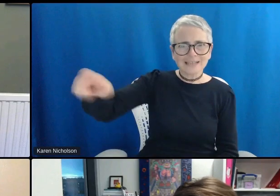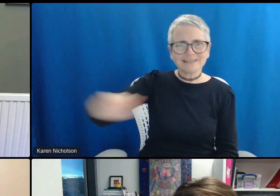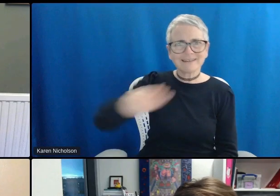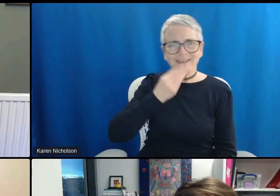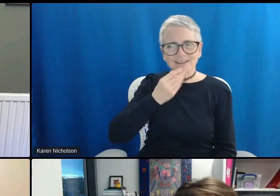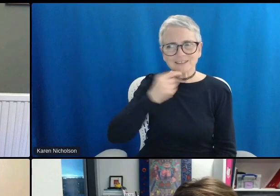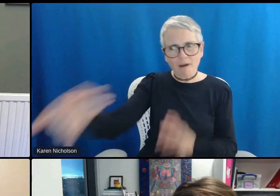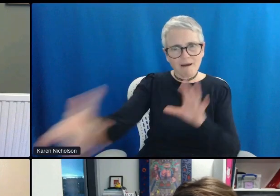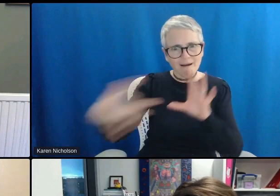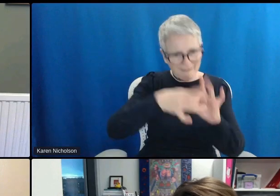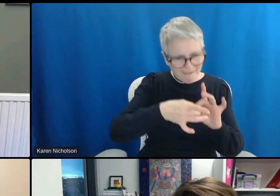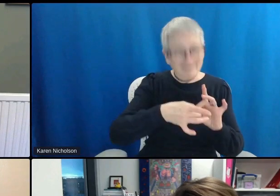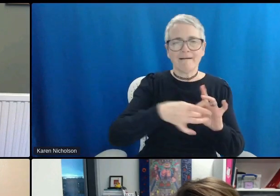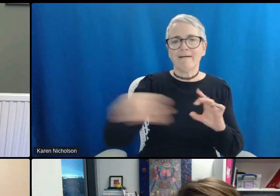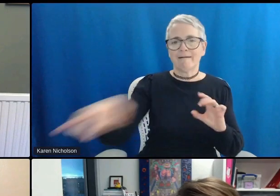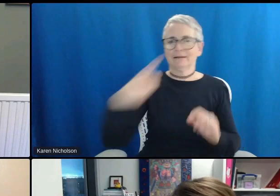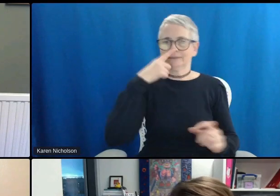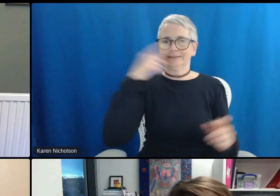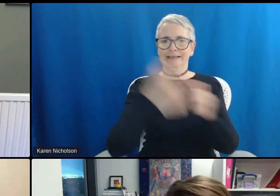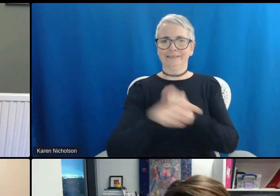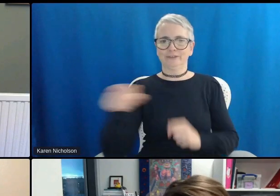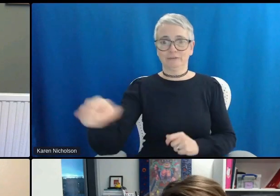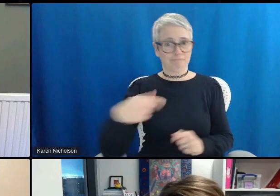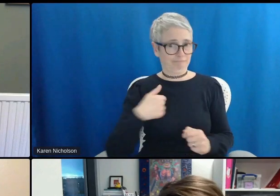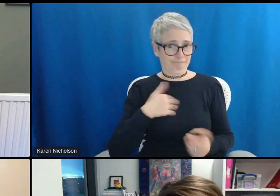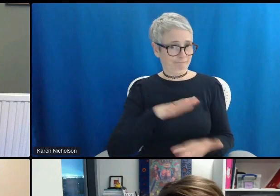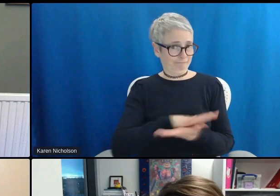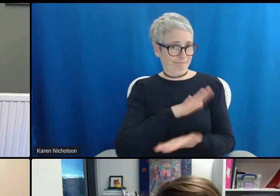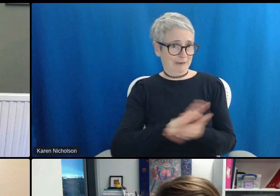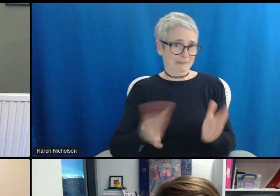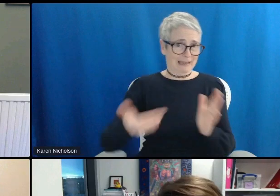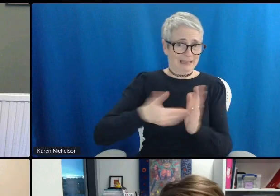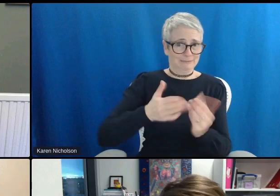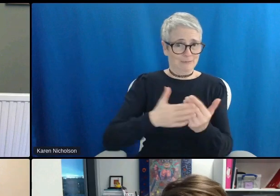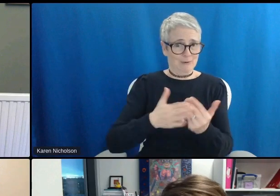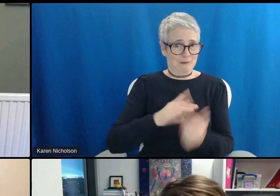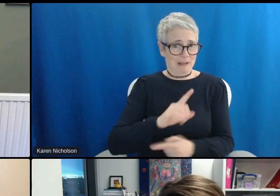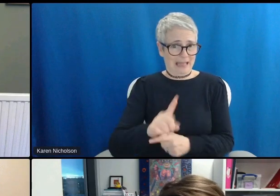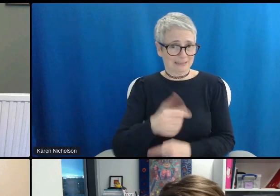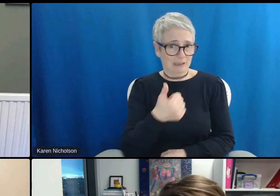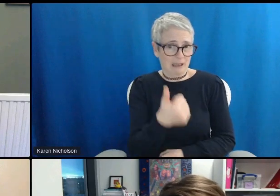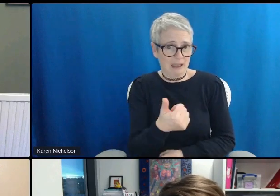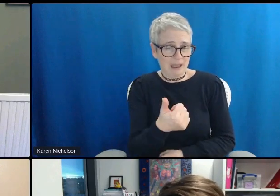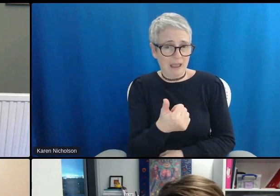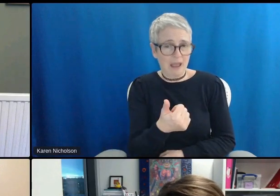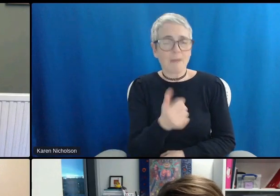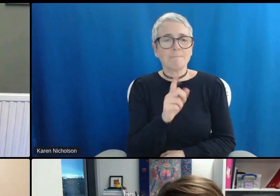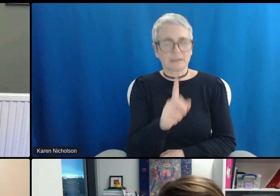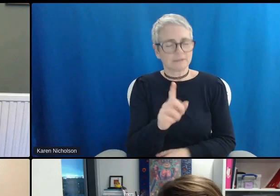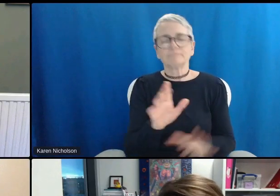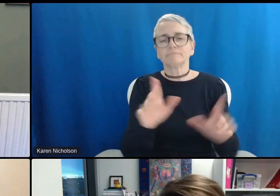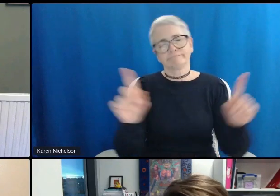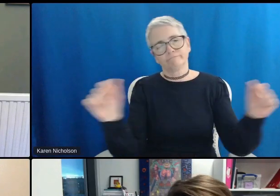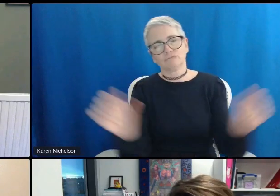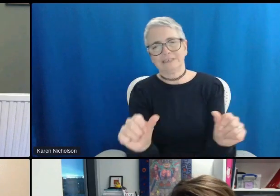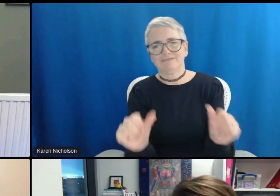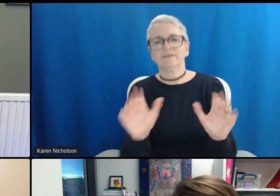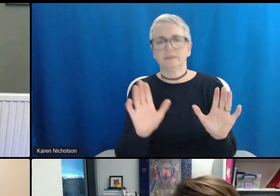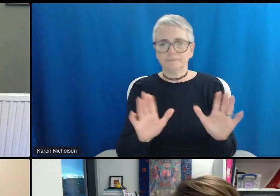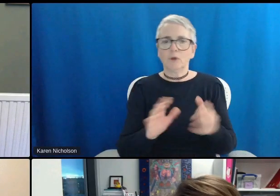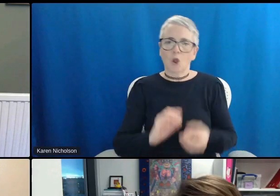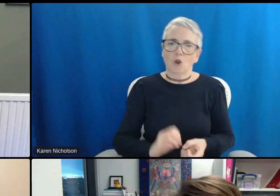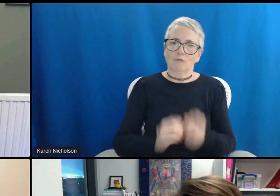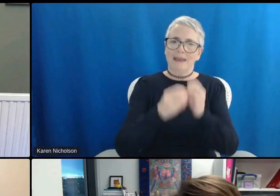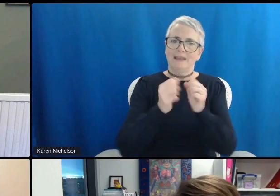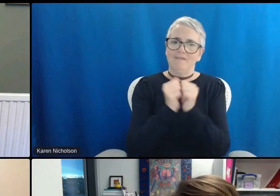with, to do that. And I will be happy to elaborate more about possible, but in one sentence, it's about creating value to the